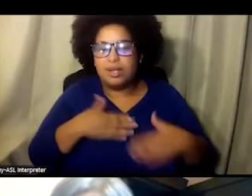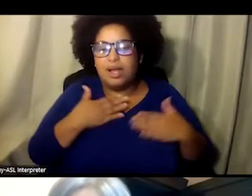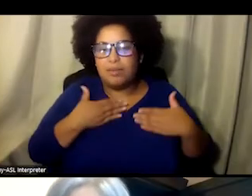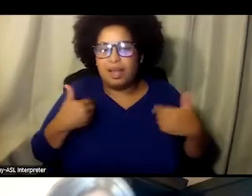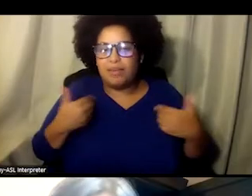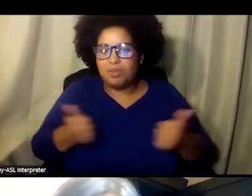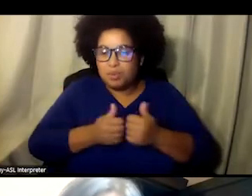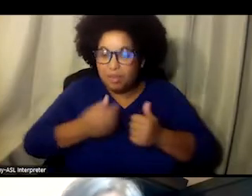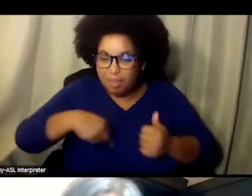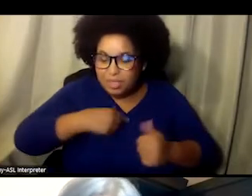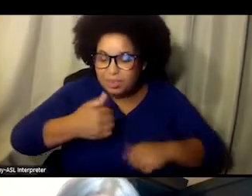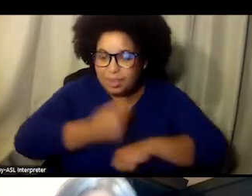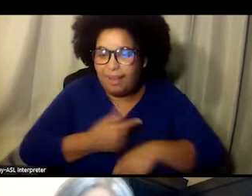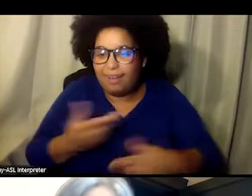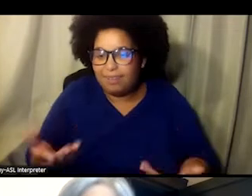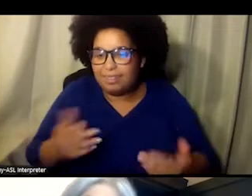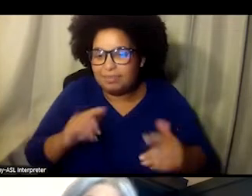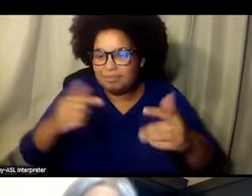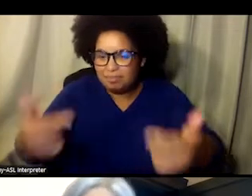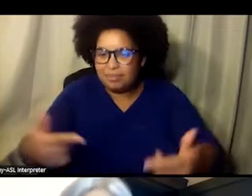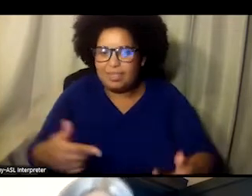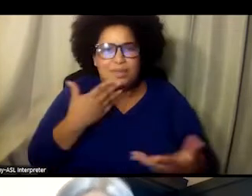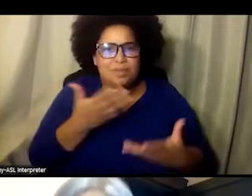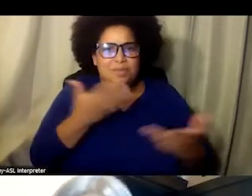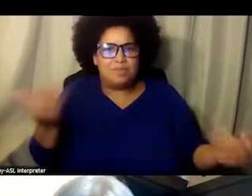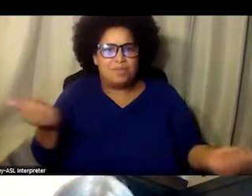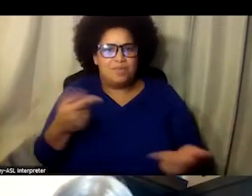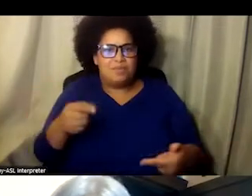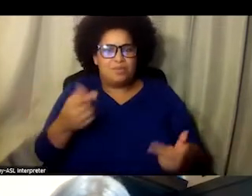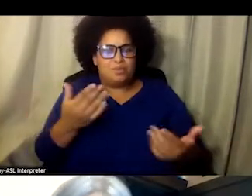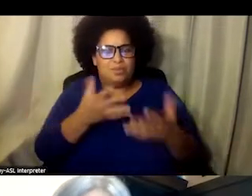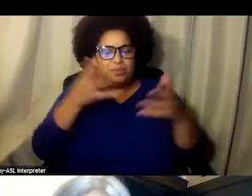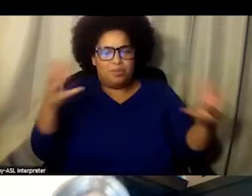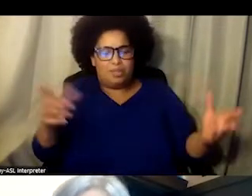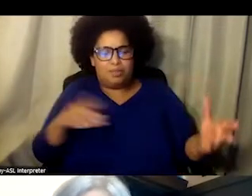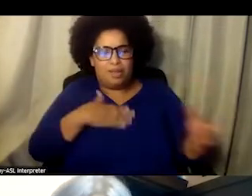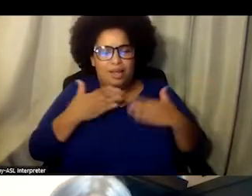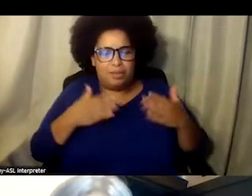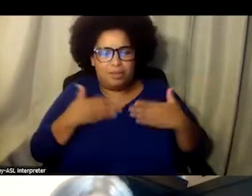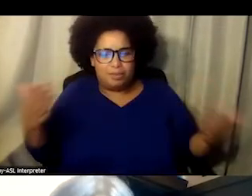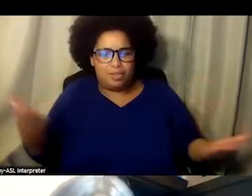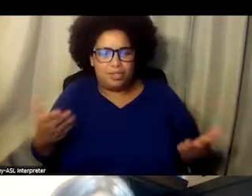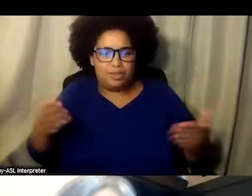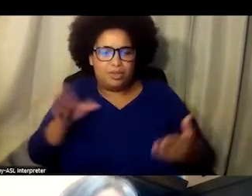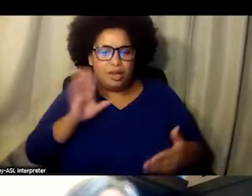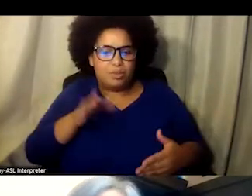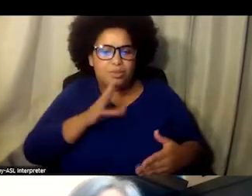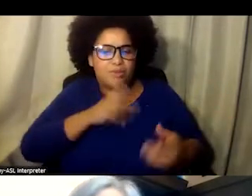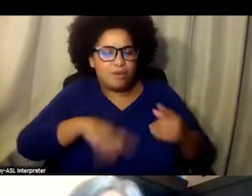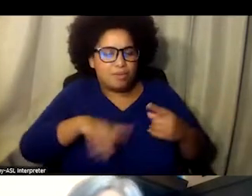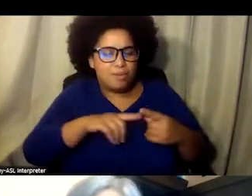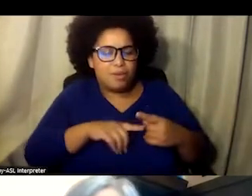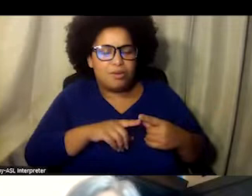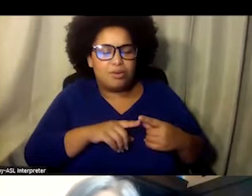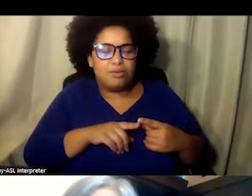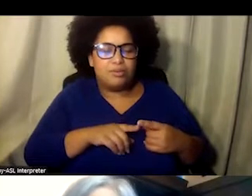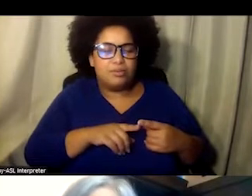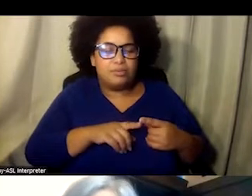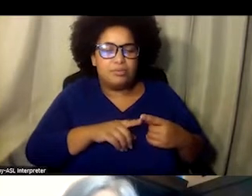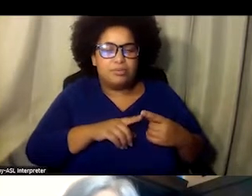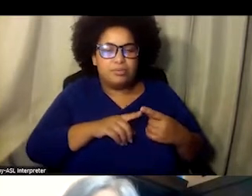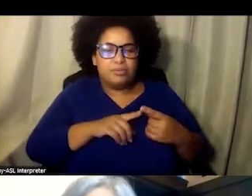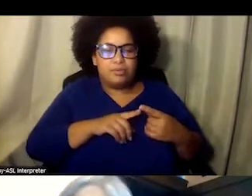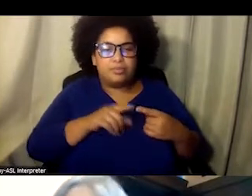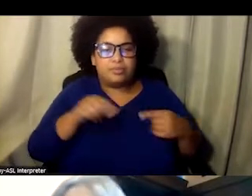Oh, thank you all so much. And I'm really delighted to be here. And I'll be talking about